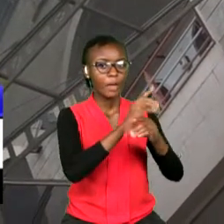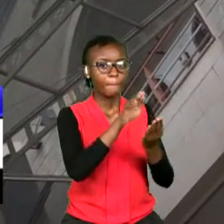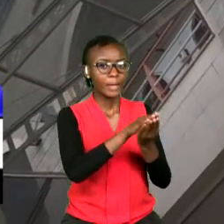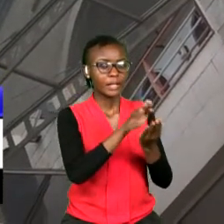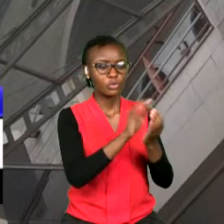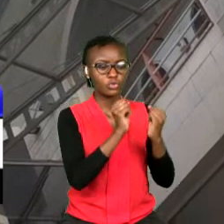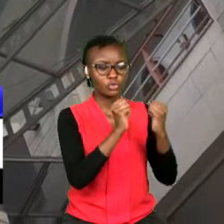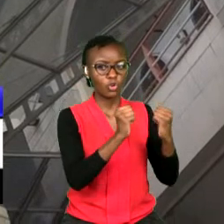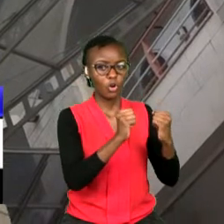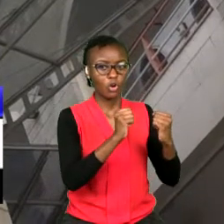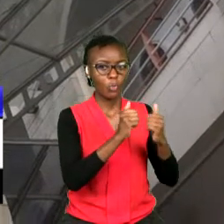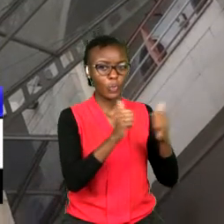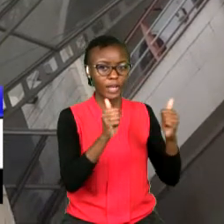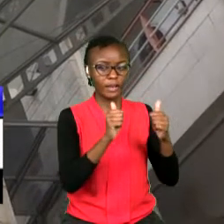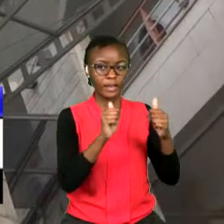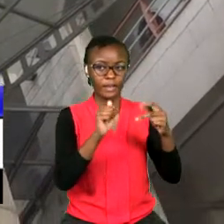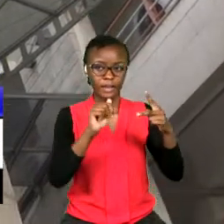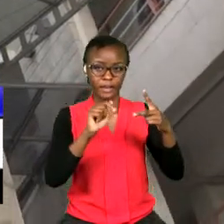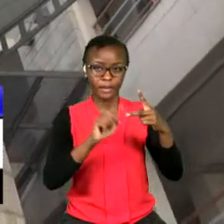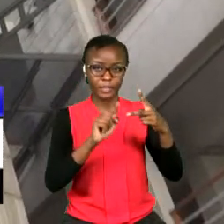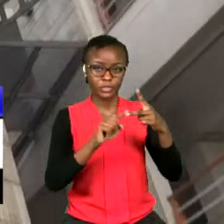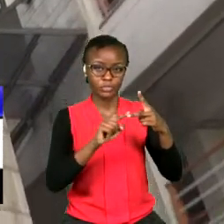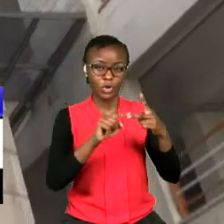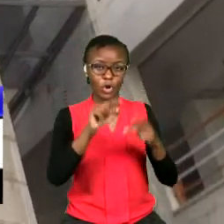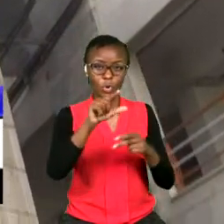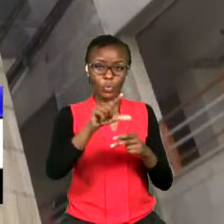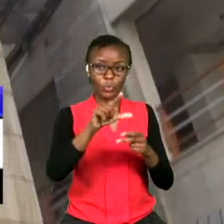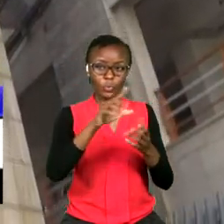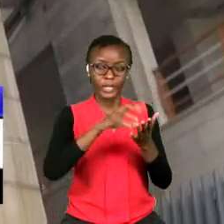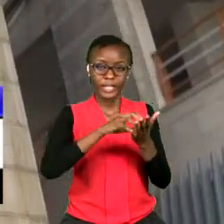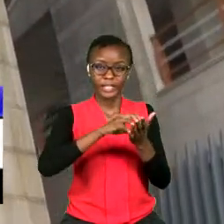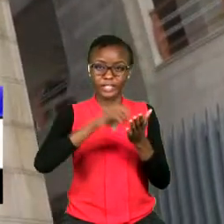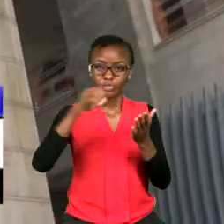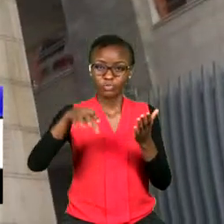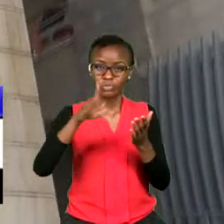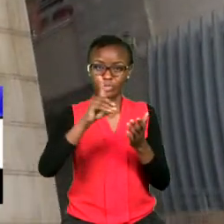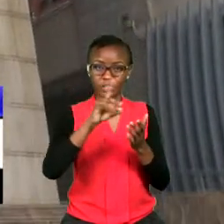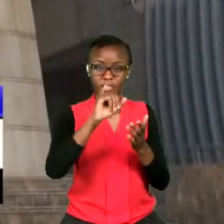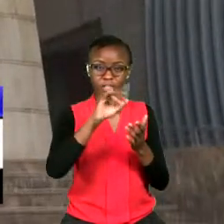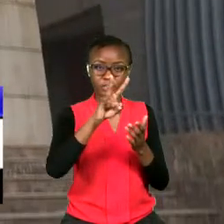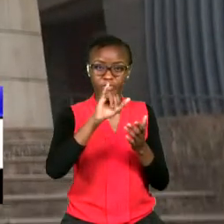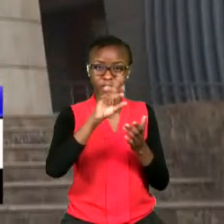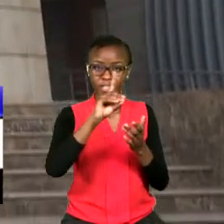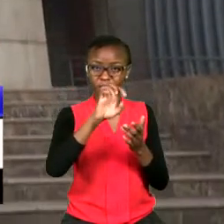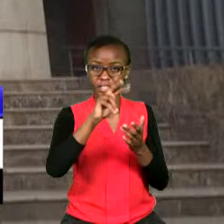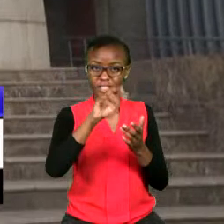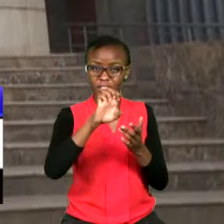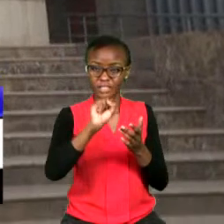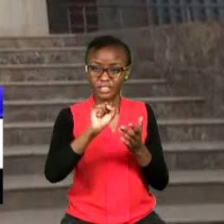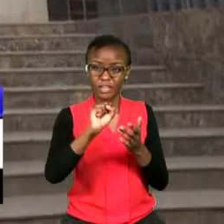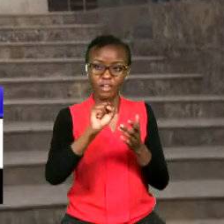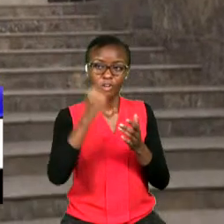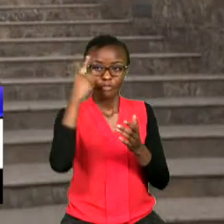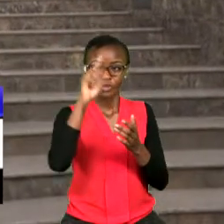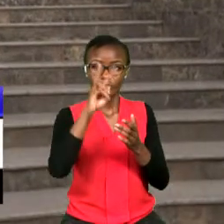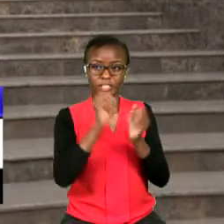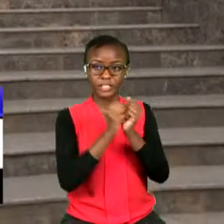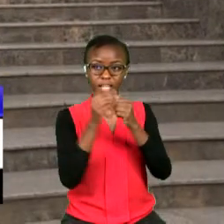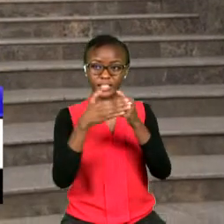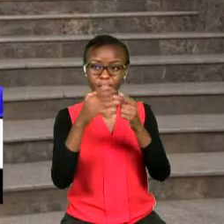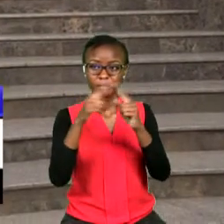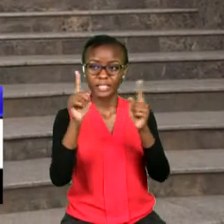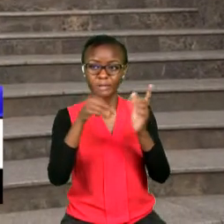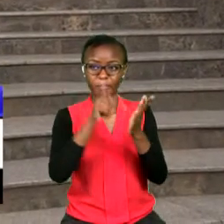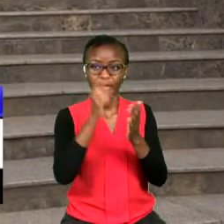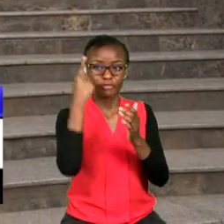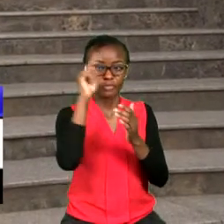We then withdrew dividend for 2019 and then didn't pay dividend for 2020. And that was an